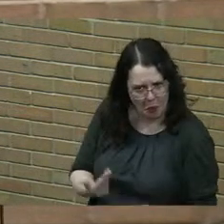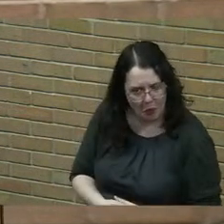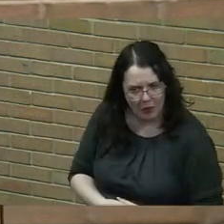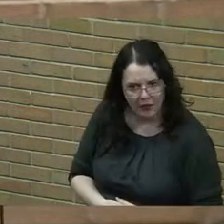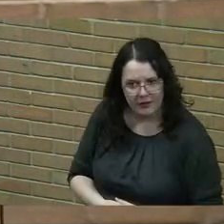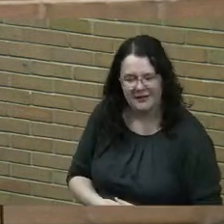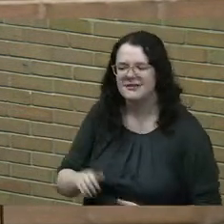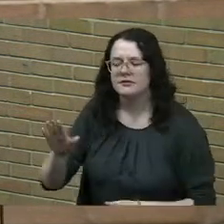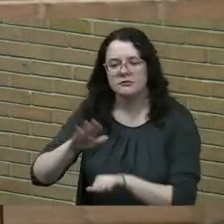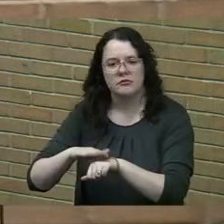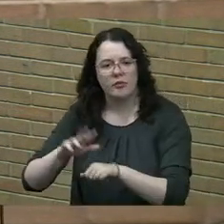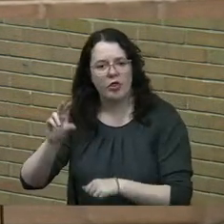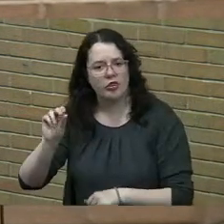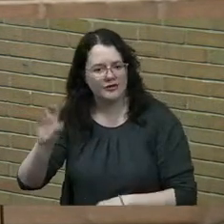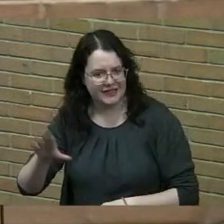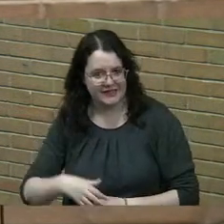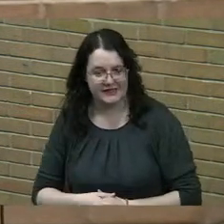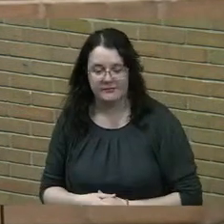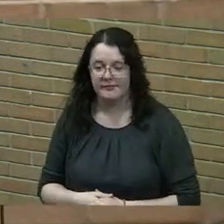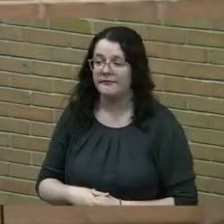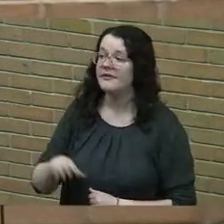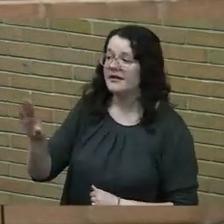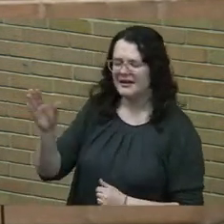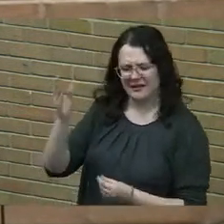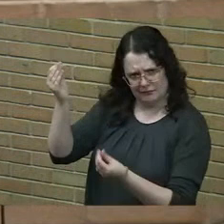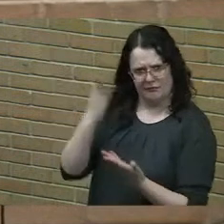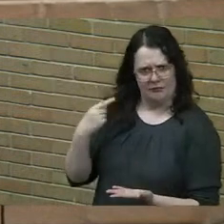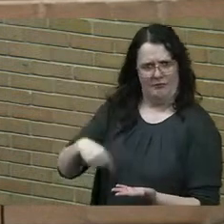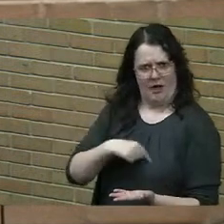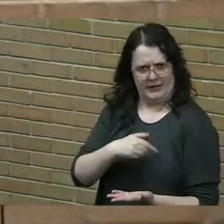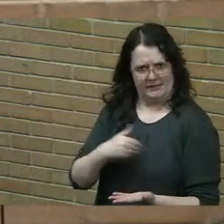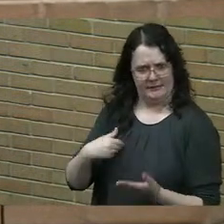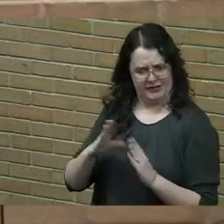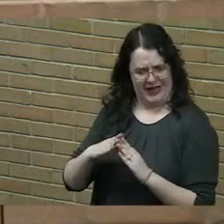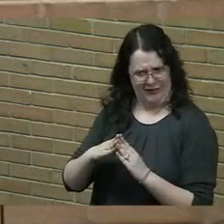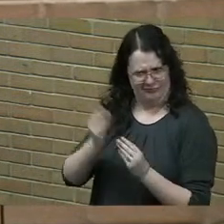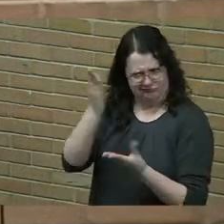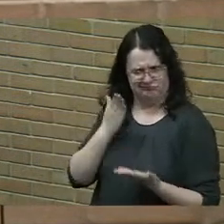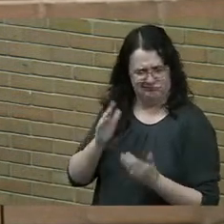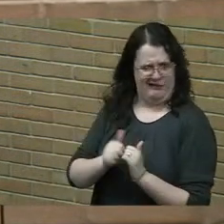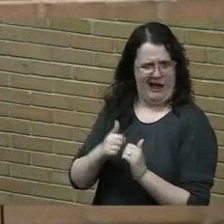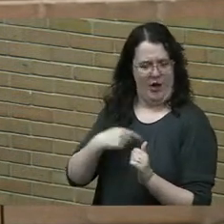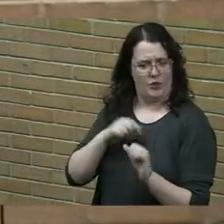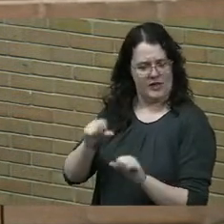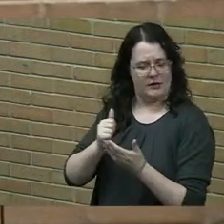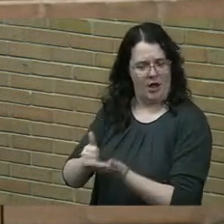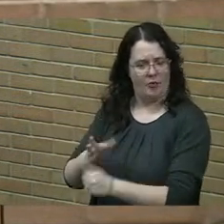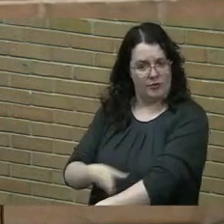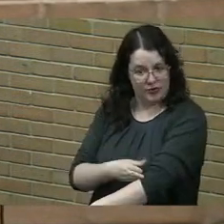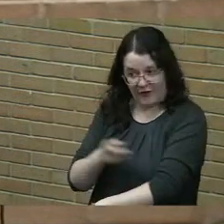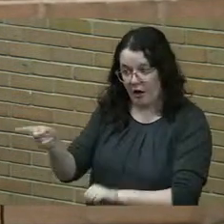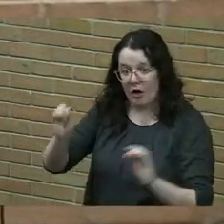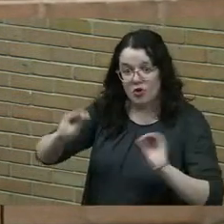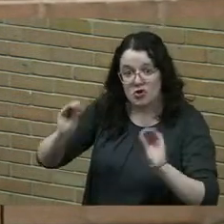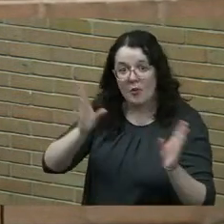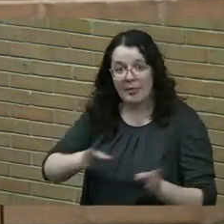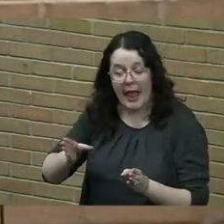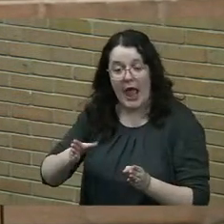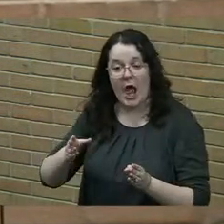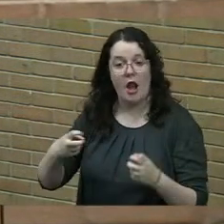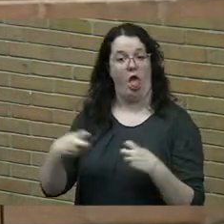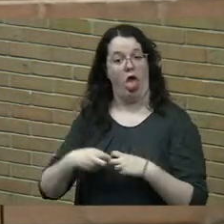30 seconds, Mr. Tedroff. members of the town to help improve things. And if you don't have a plan or don't know what to